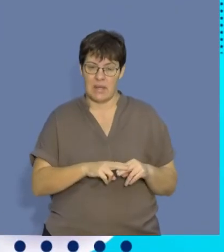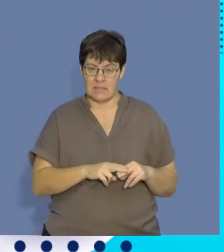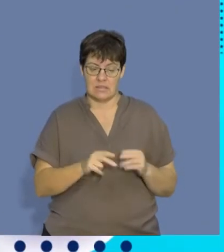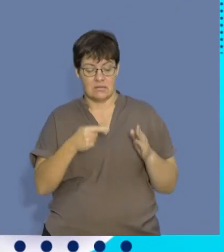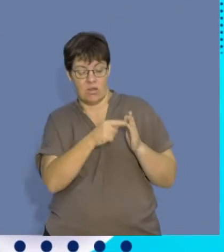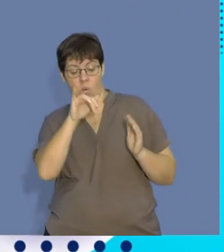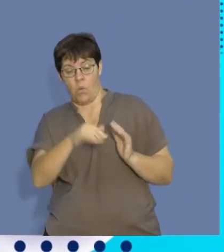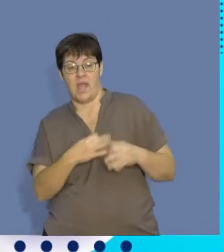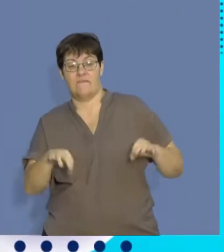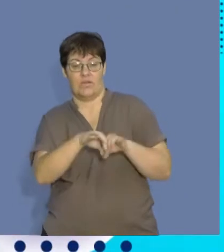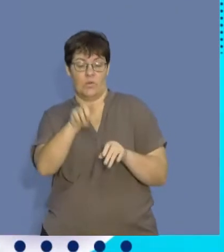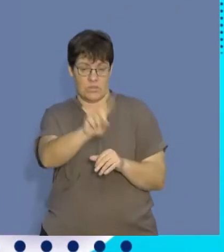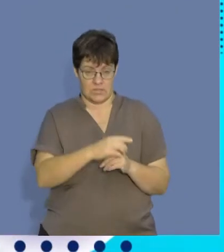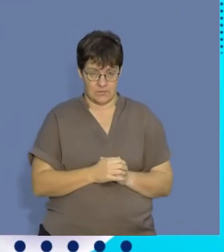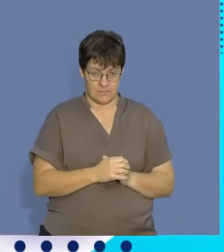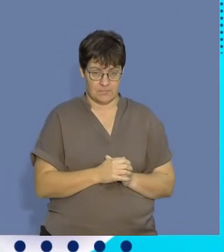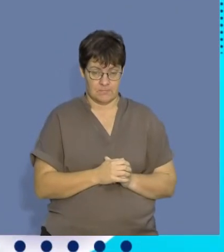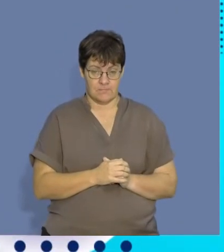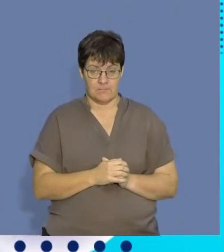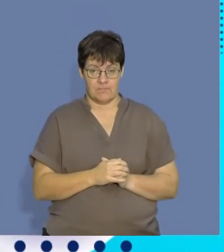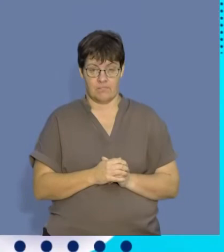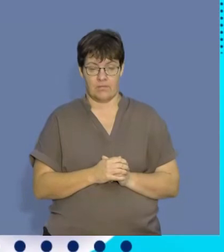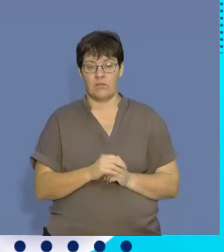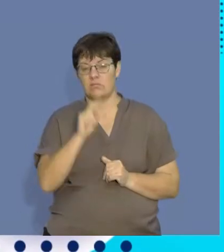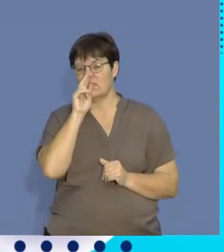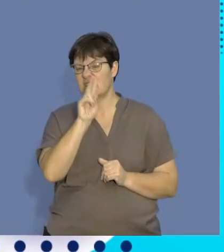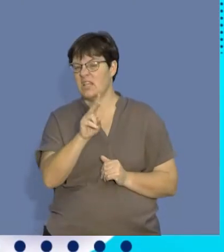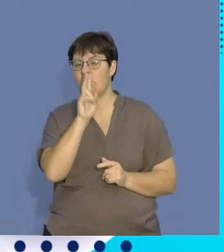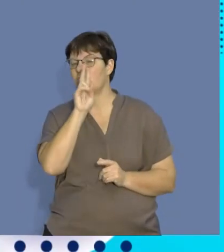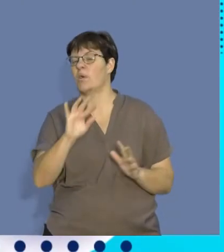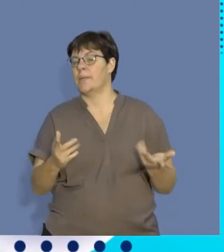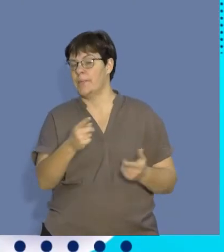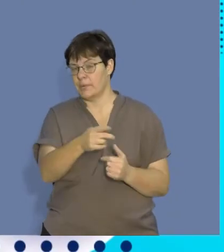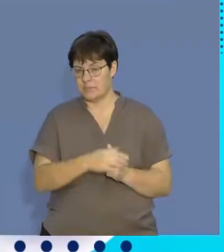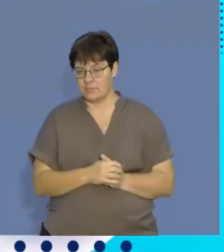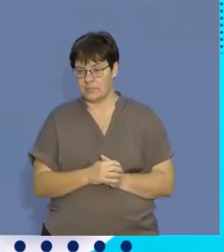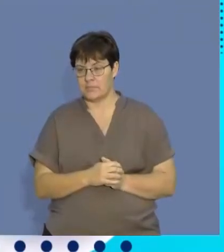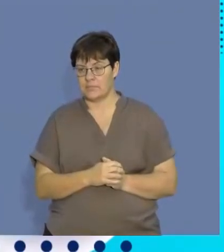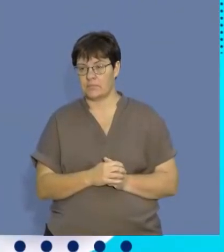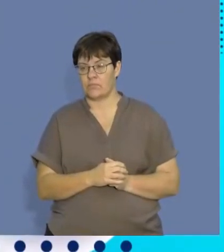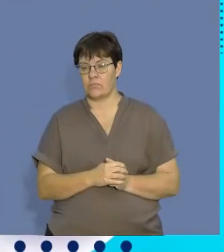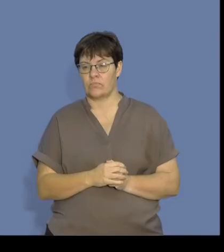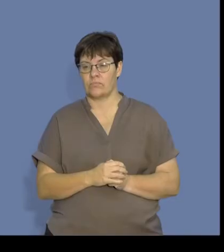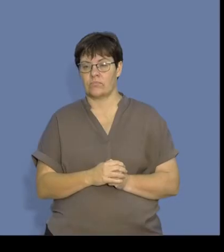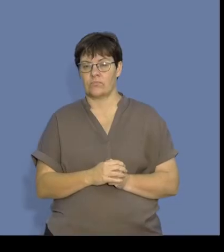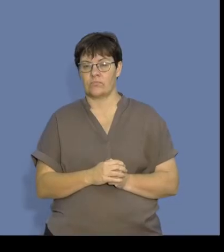downwards, depending on what the y value is. Practically, let's see what exactly do I